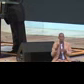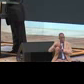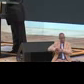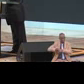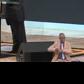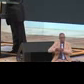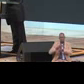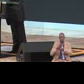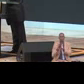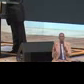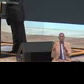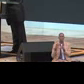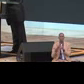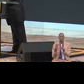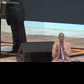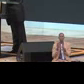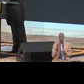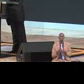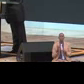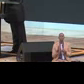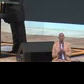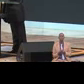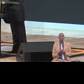In the night, free.